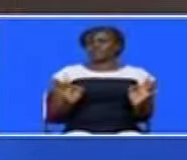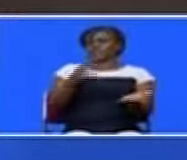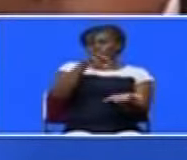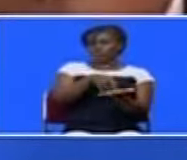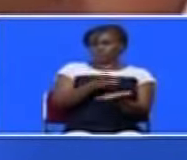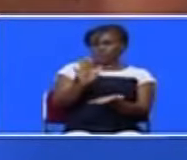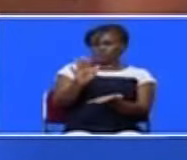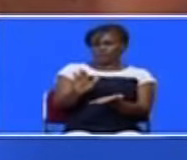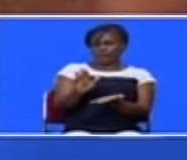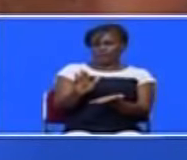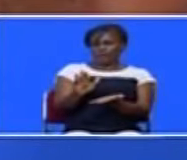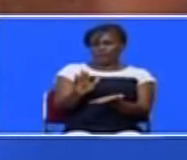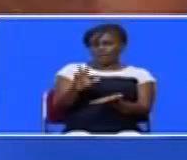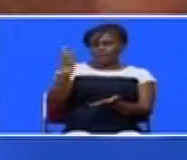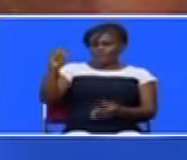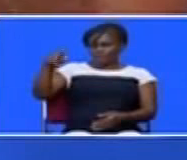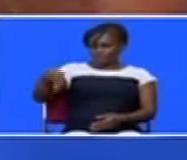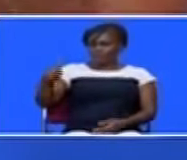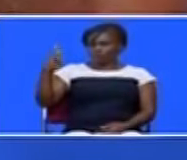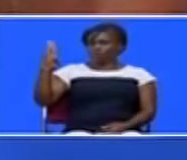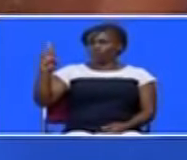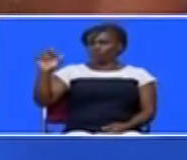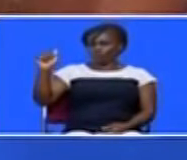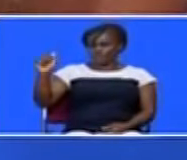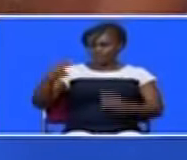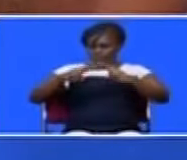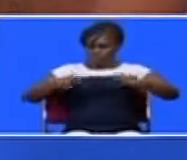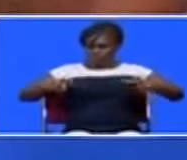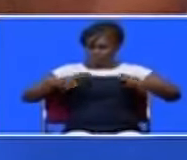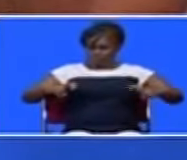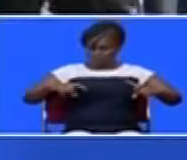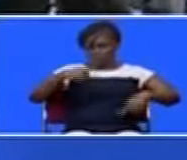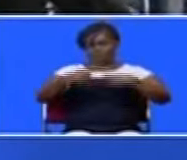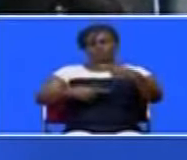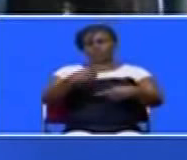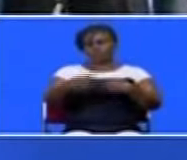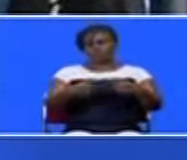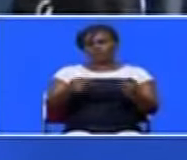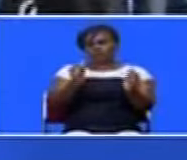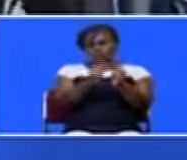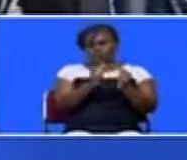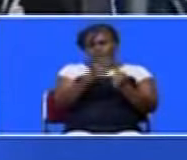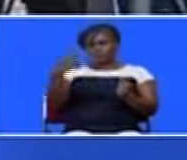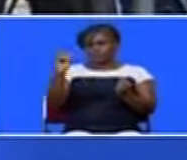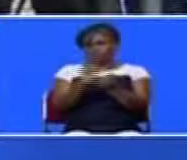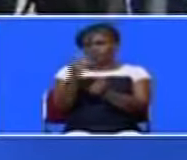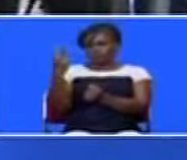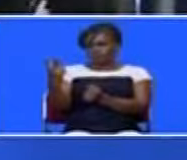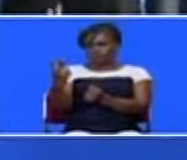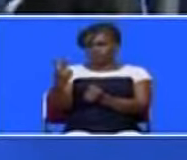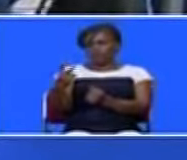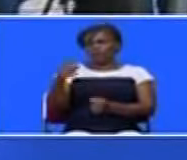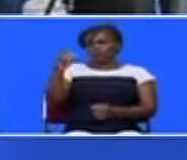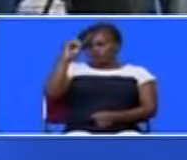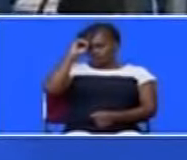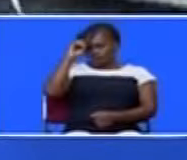case and that of Gatundu South MP Moses Kuria, investigations are ongoing. In October 2012, William